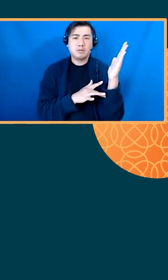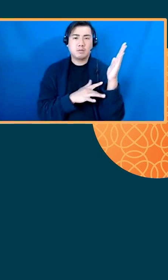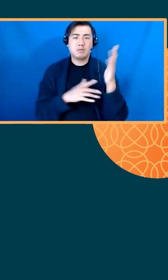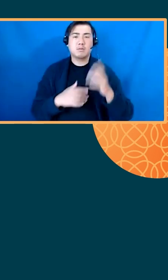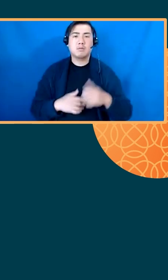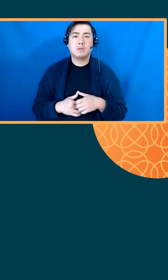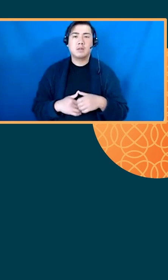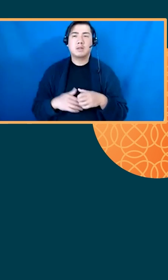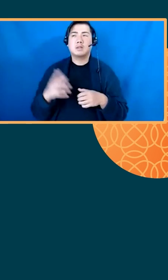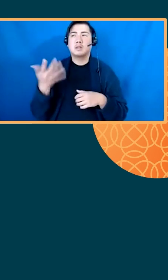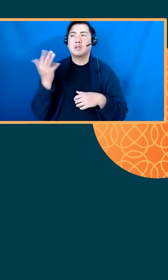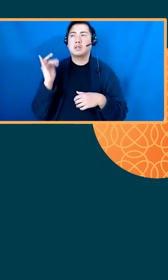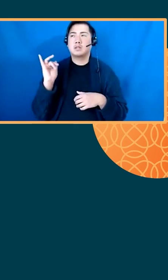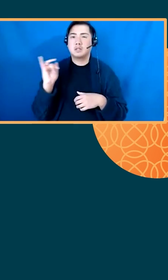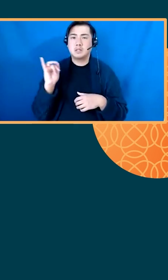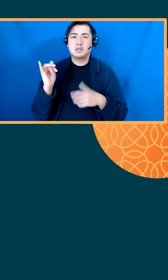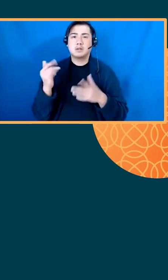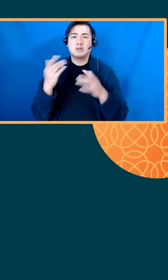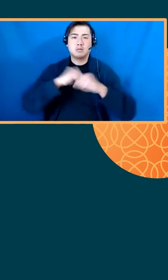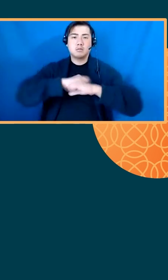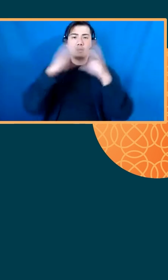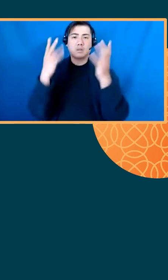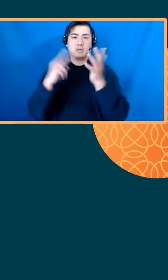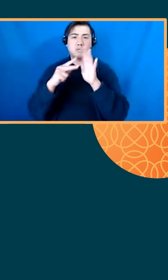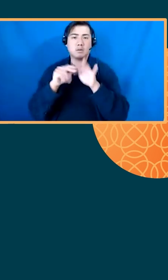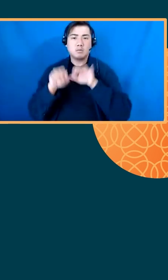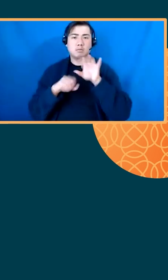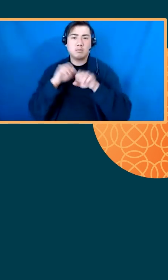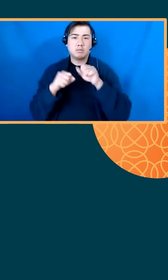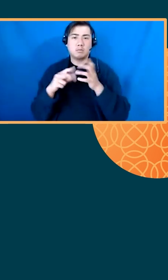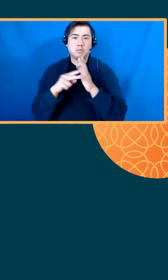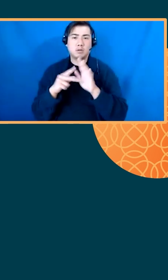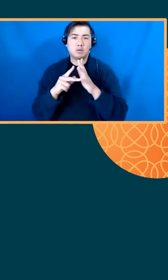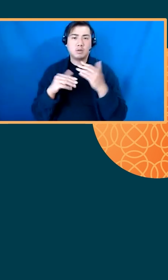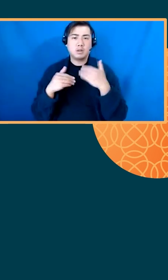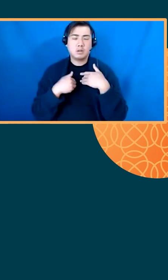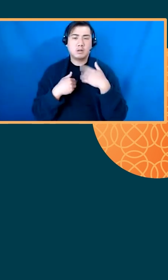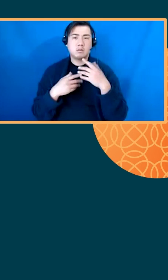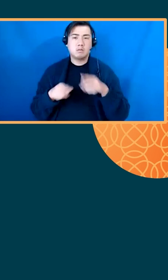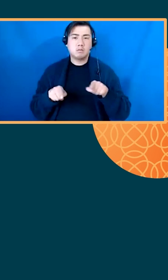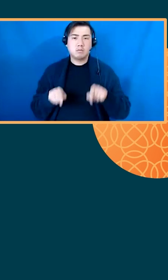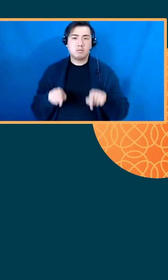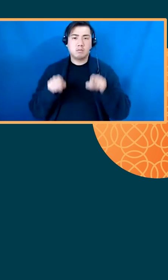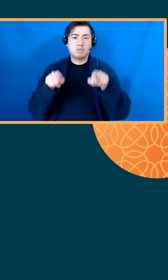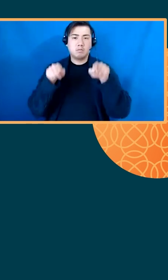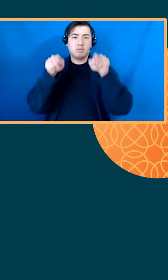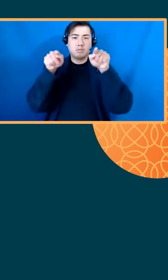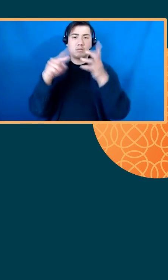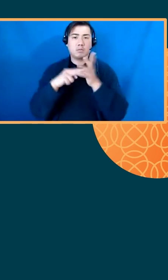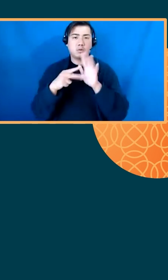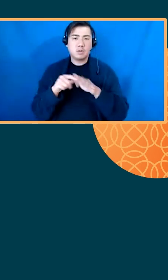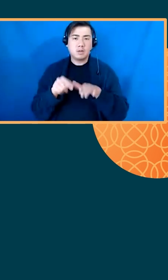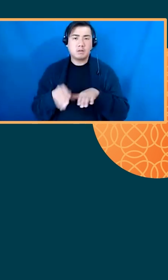up one peg at a time. Even with a ladder with a peg in the middle, you still go up 1 foot at a time, but it's like a little